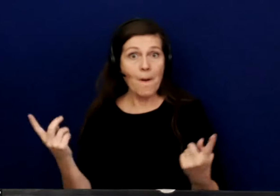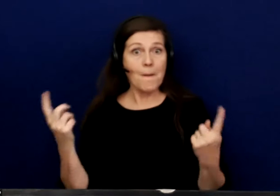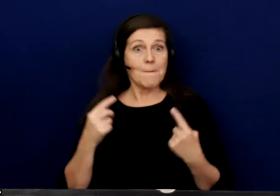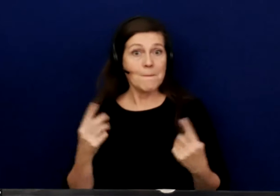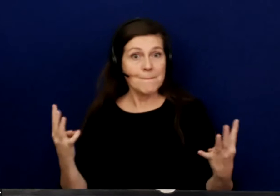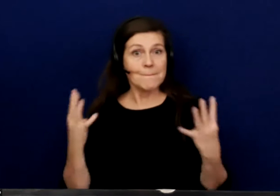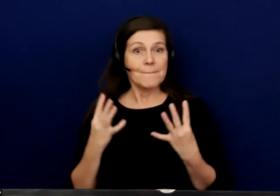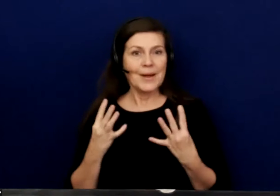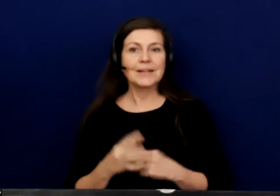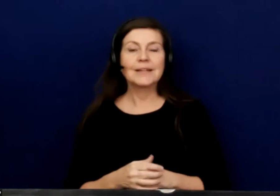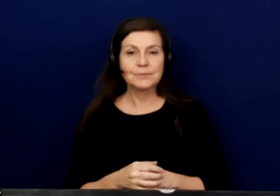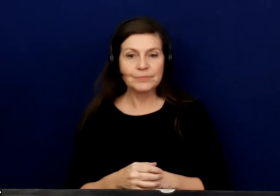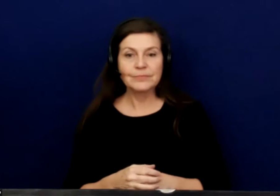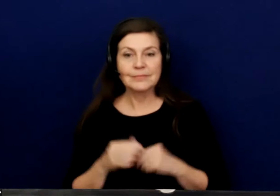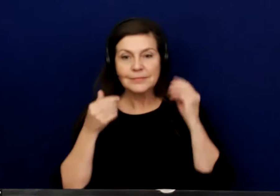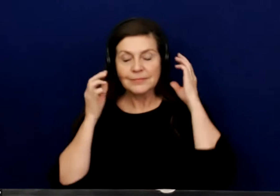I mean, yeah,